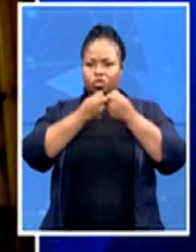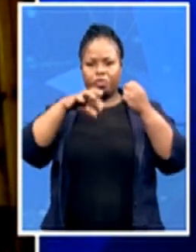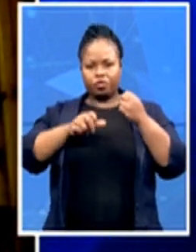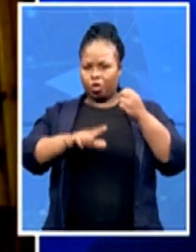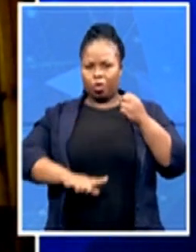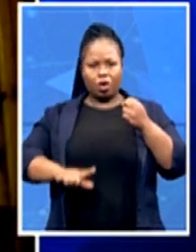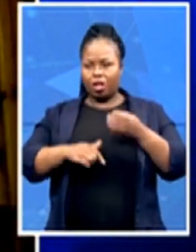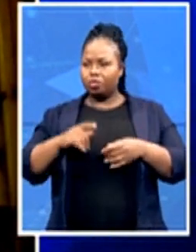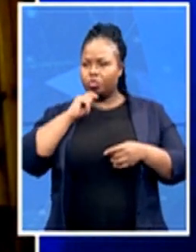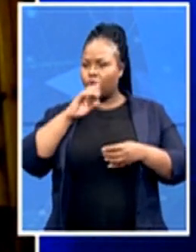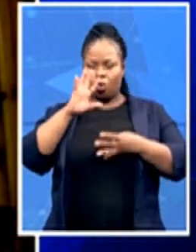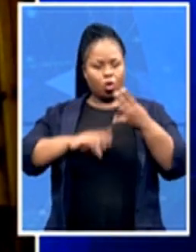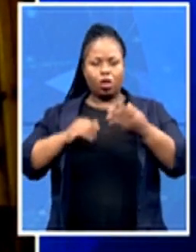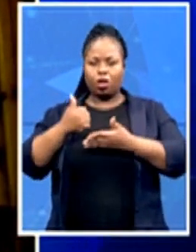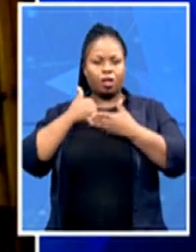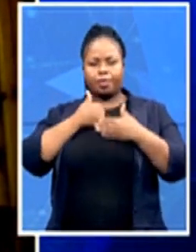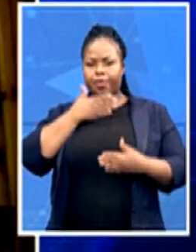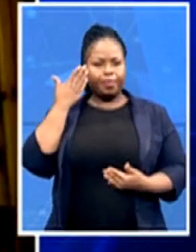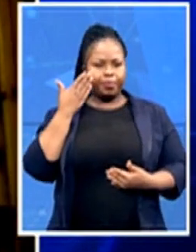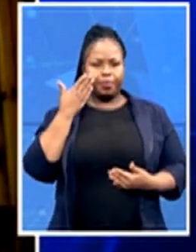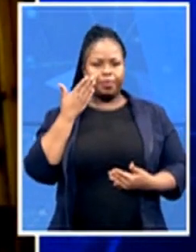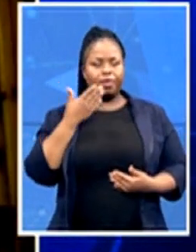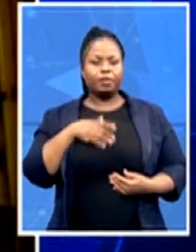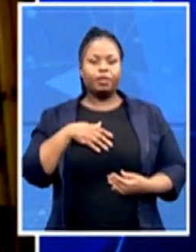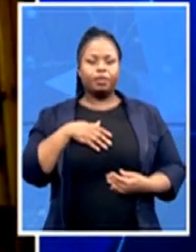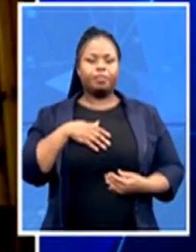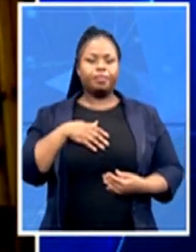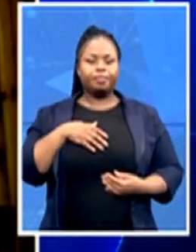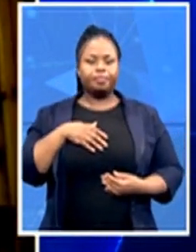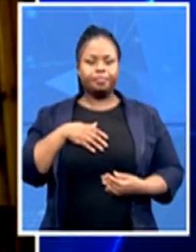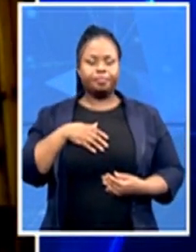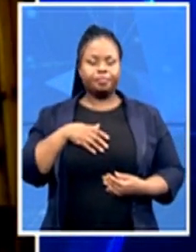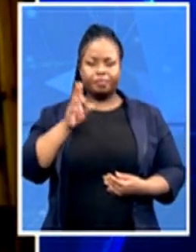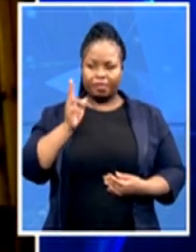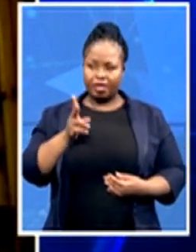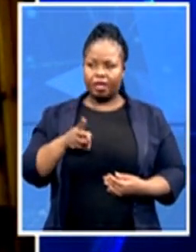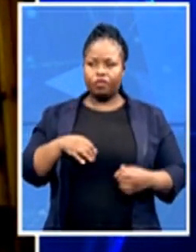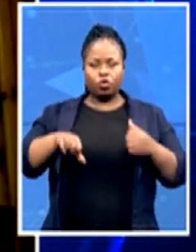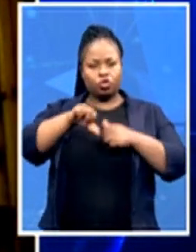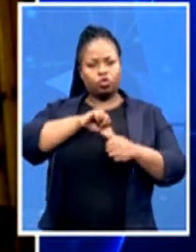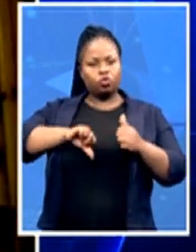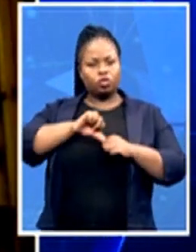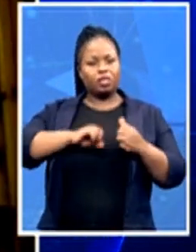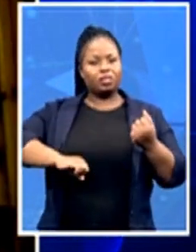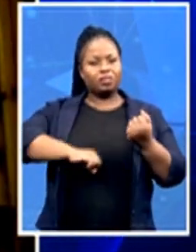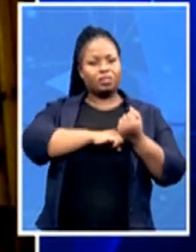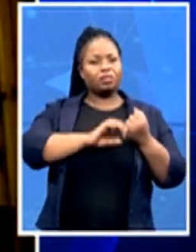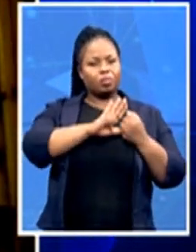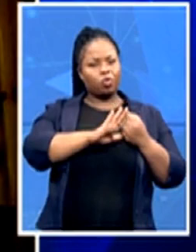have received. There hasn't been much assistance in terms of social security and social support. Our clients are